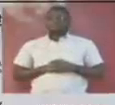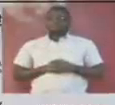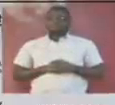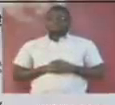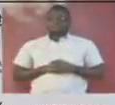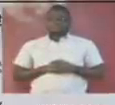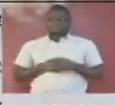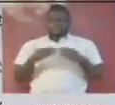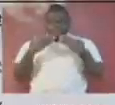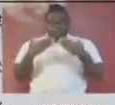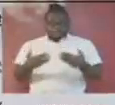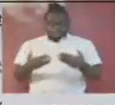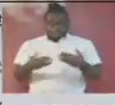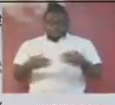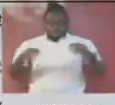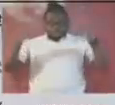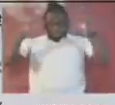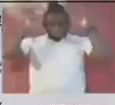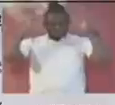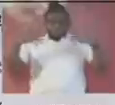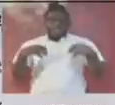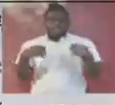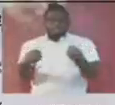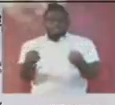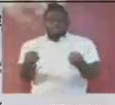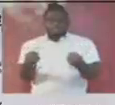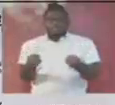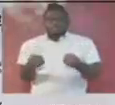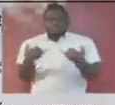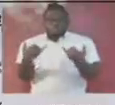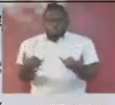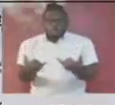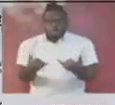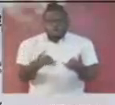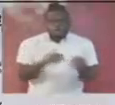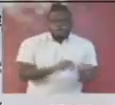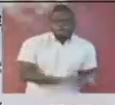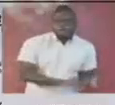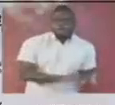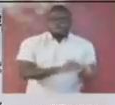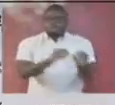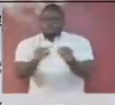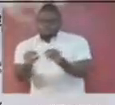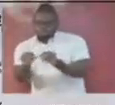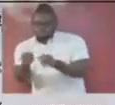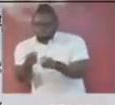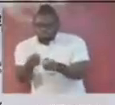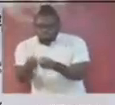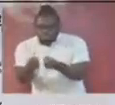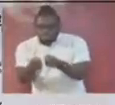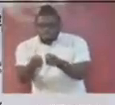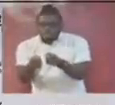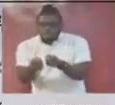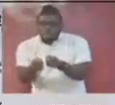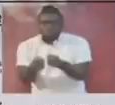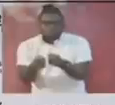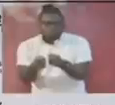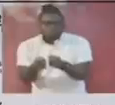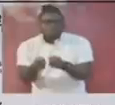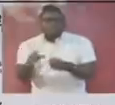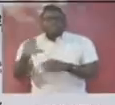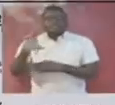that signal that we are going to be moving from management of COVID-19 to control. And next we go to